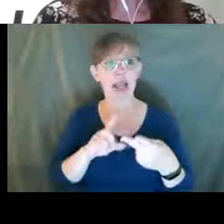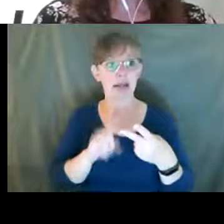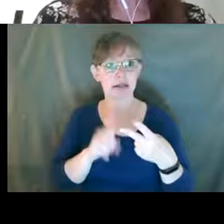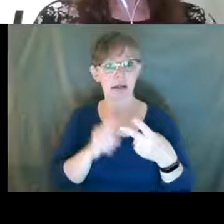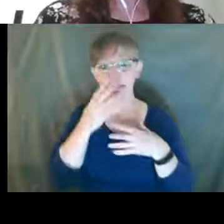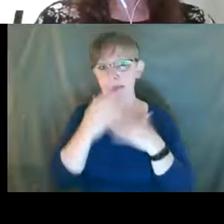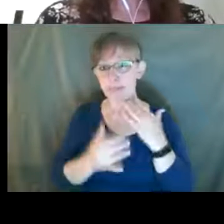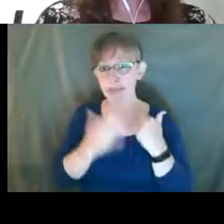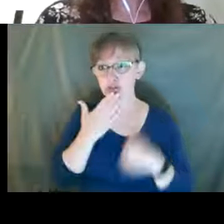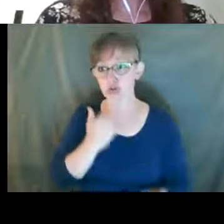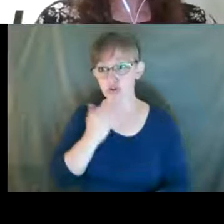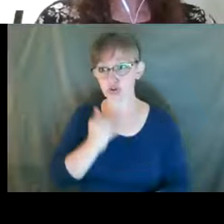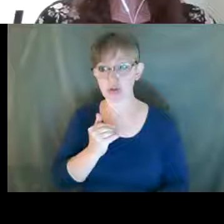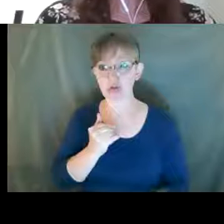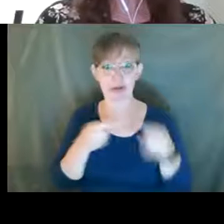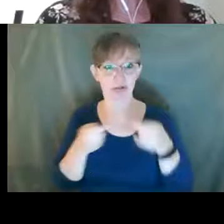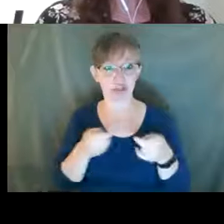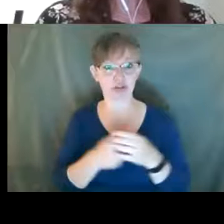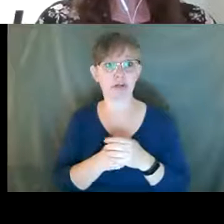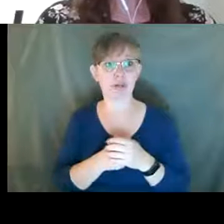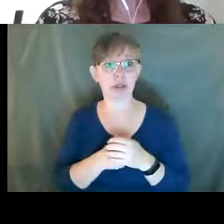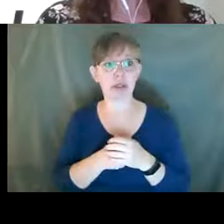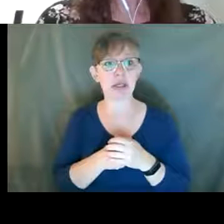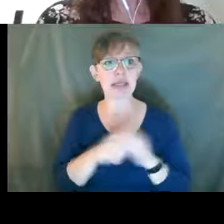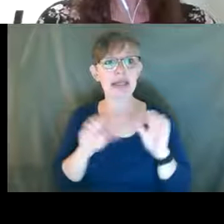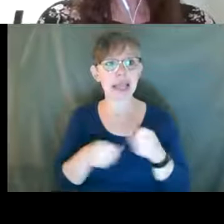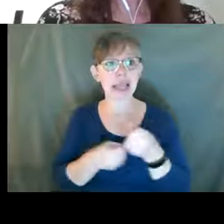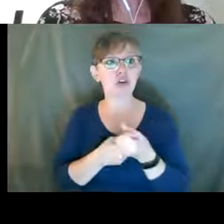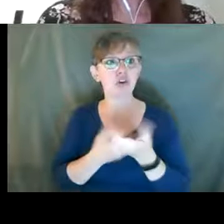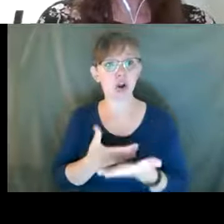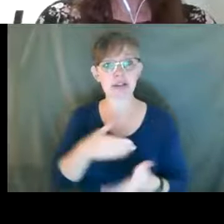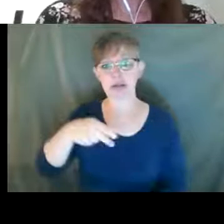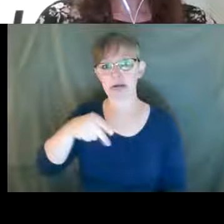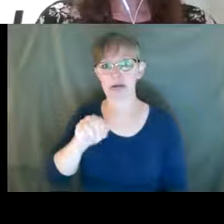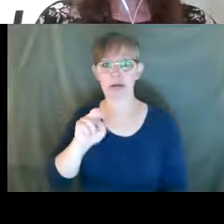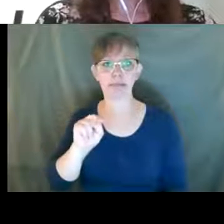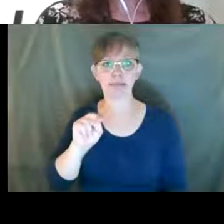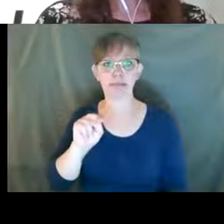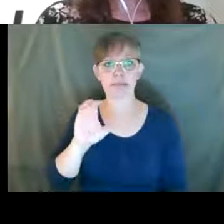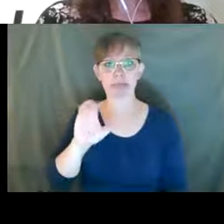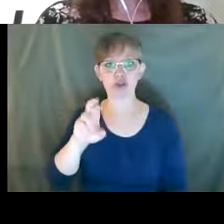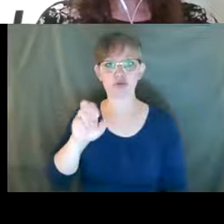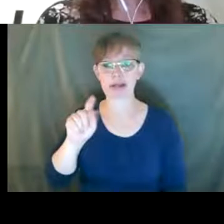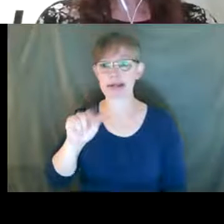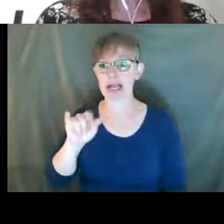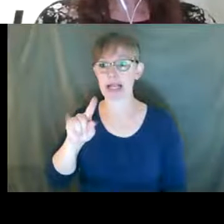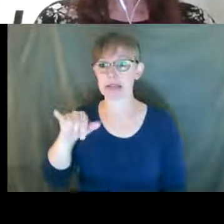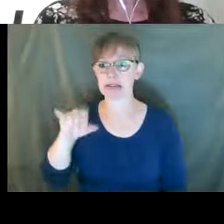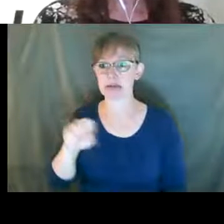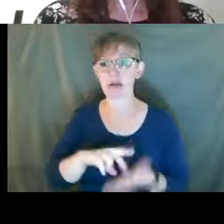Alcohol can cause pancreatitis, where digestive juices build up and it begins to eat away at